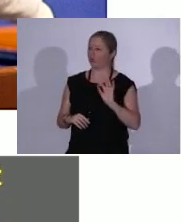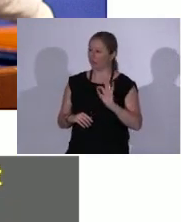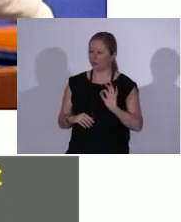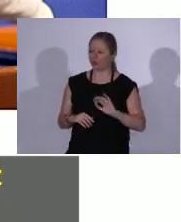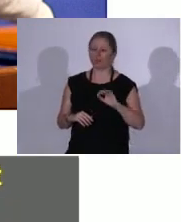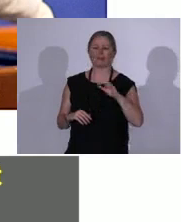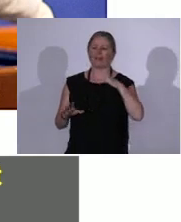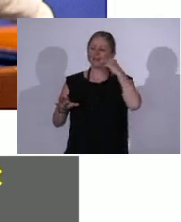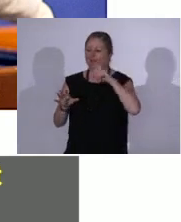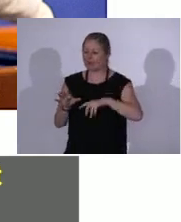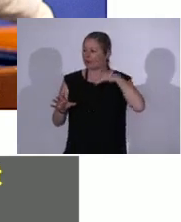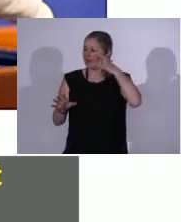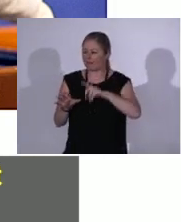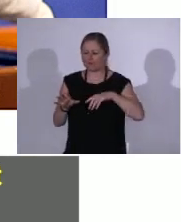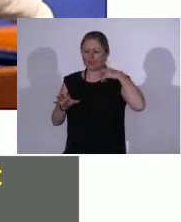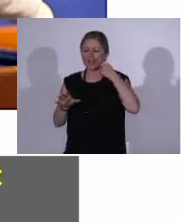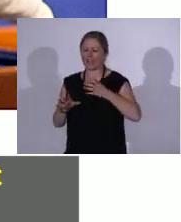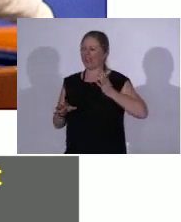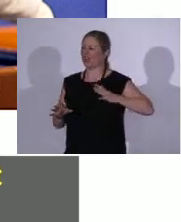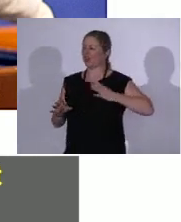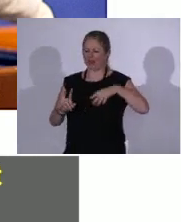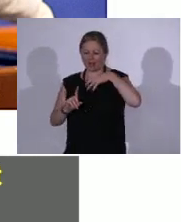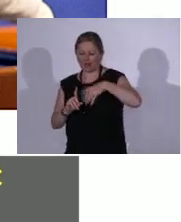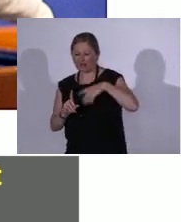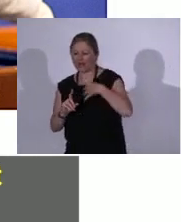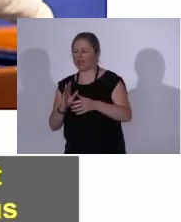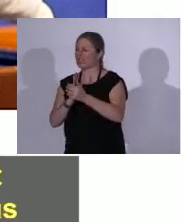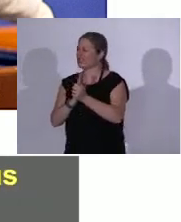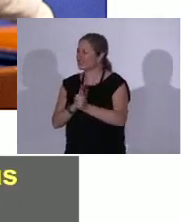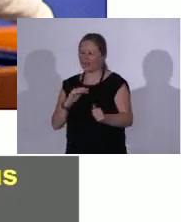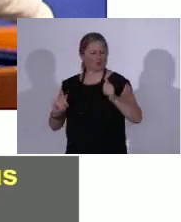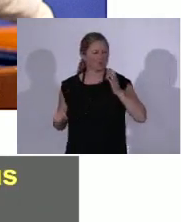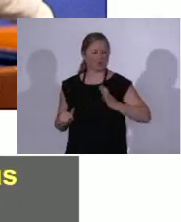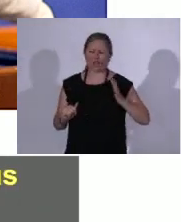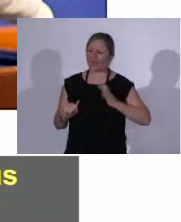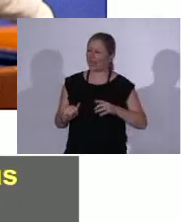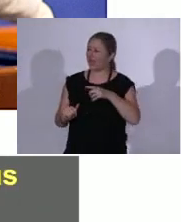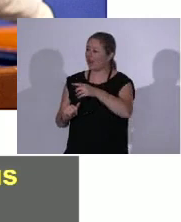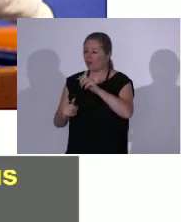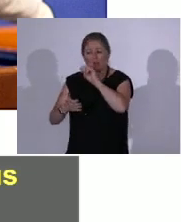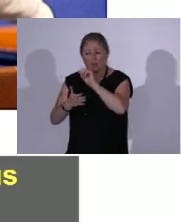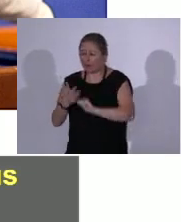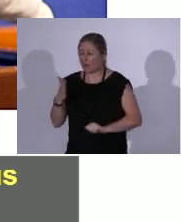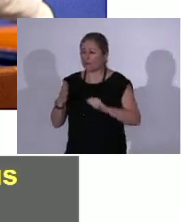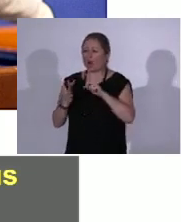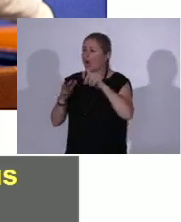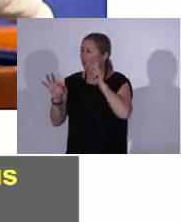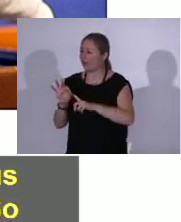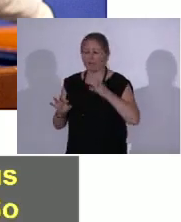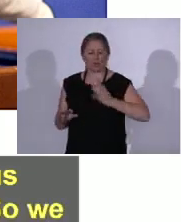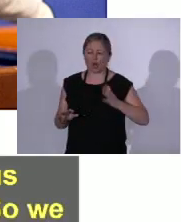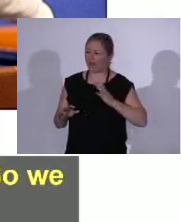You don't need any background or any previous ability to be able to do it, and you don't need to purchase any equipment. So we like to think that it's quite